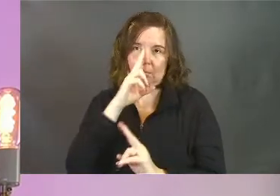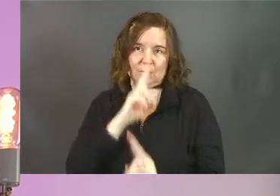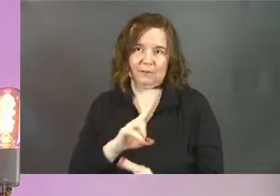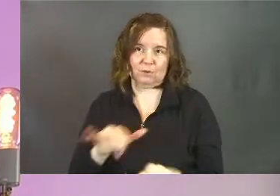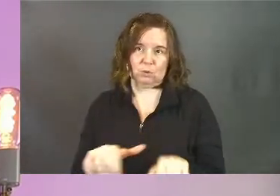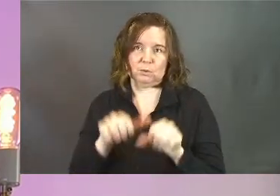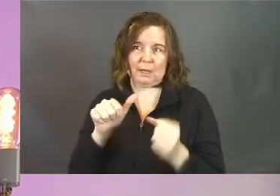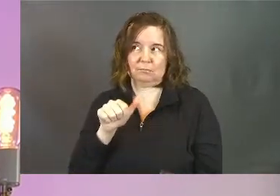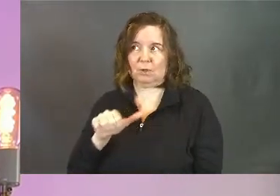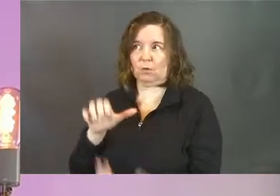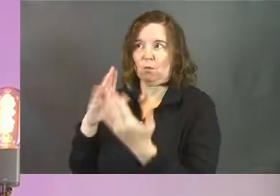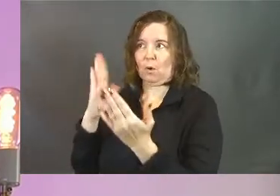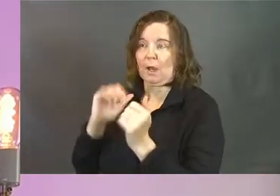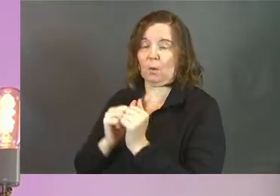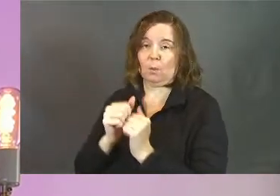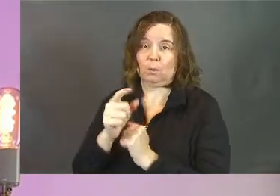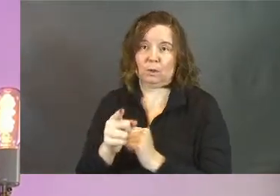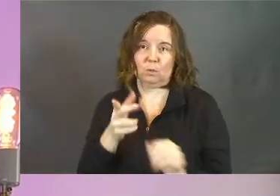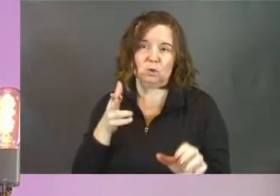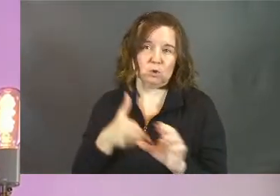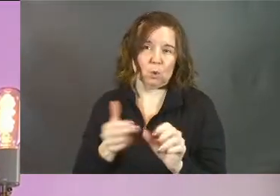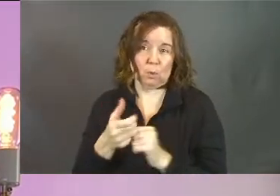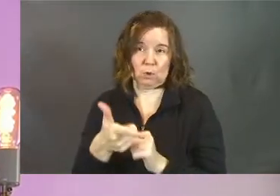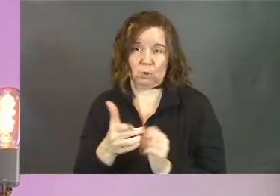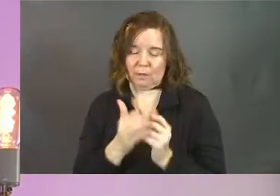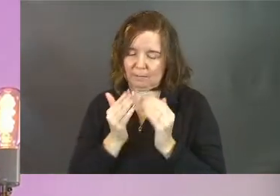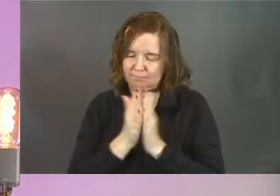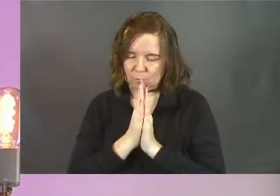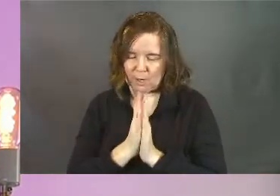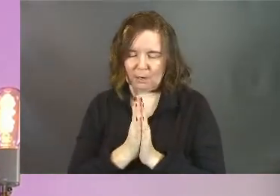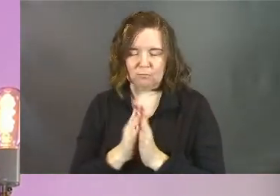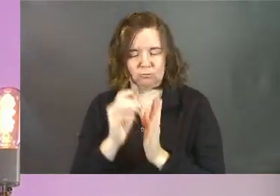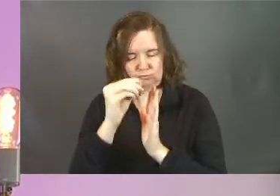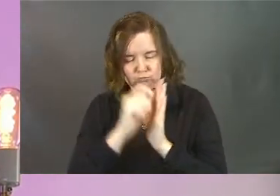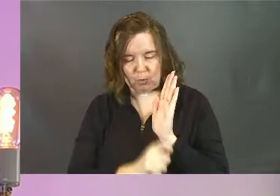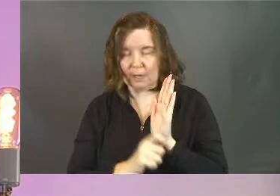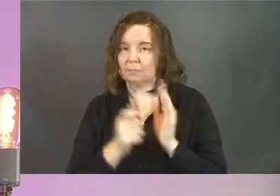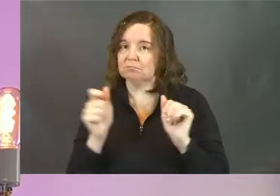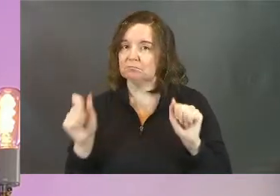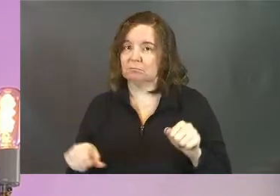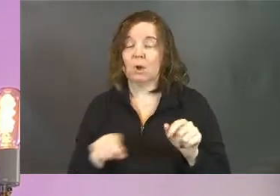to take those before God with you. We join with you in prayer. So go ahead and write those things